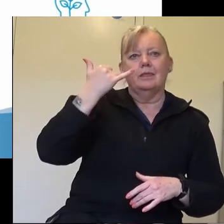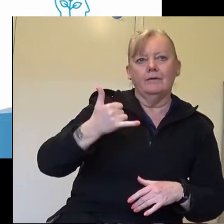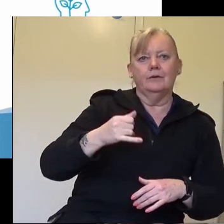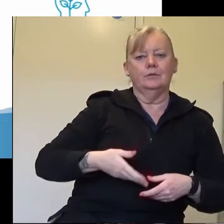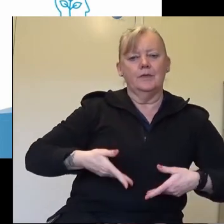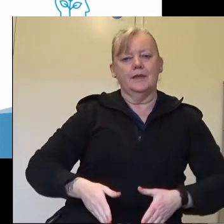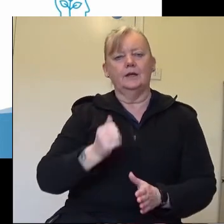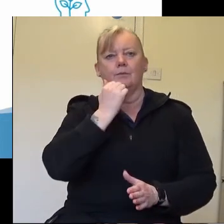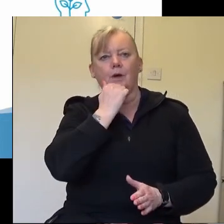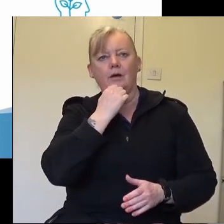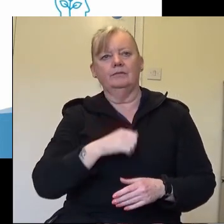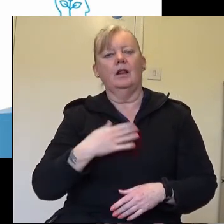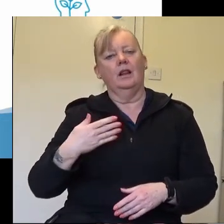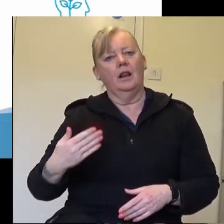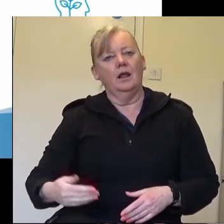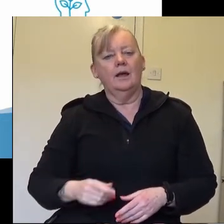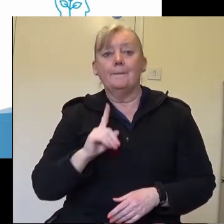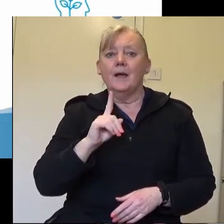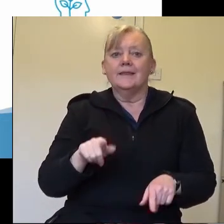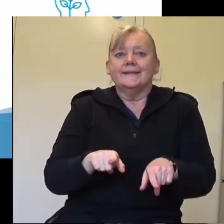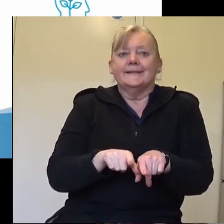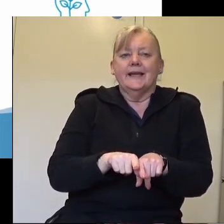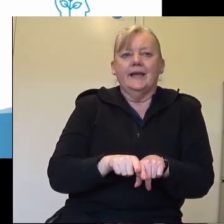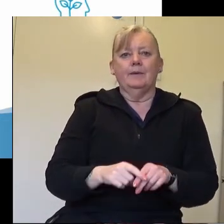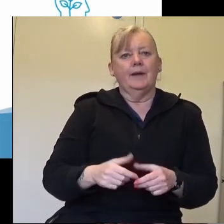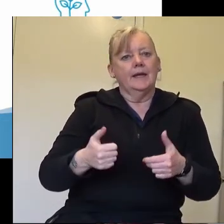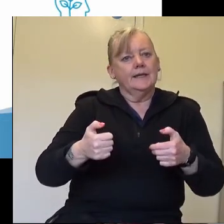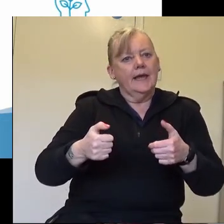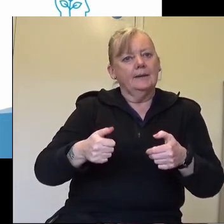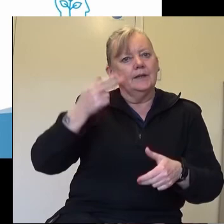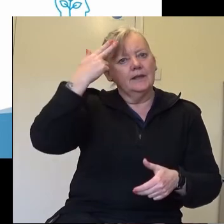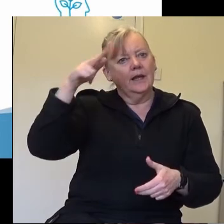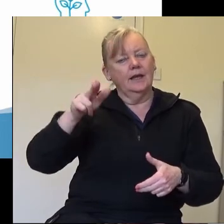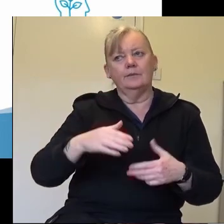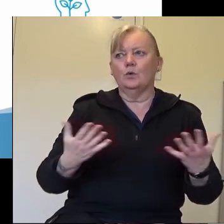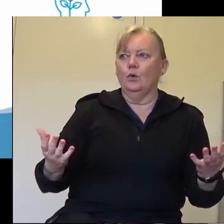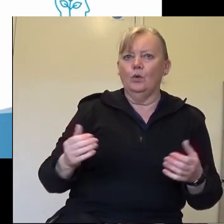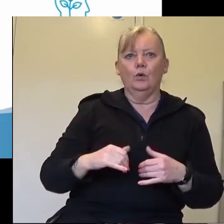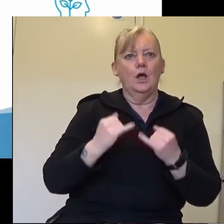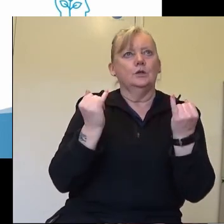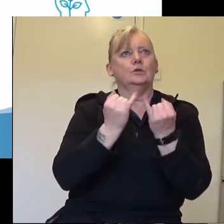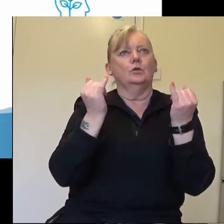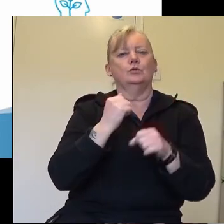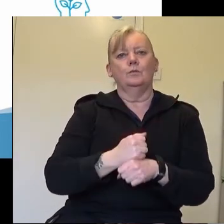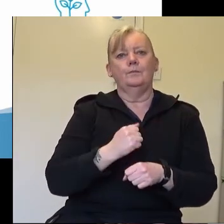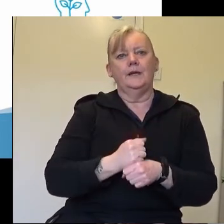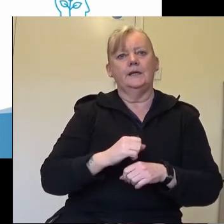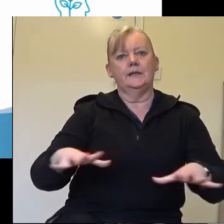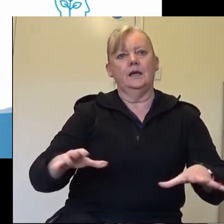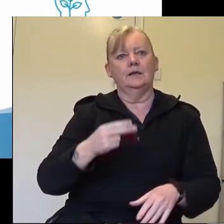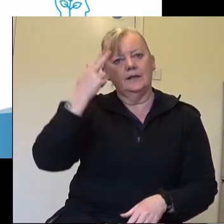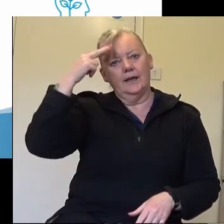their name, their address, the date of birth, the bank details. What about the names they're using for their social